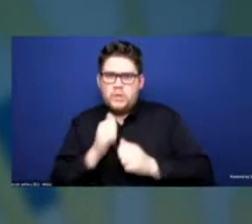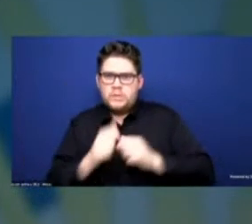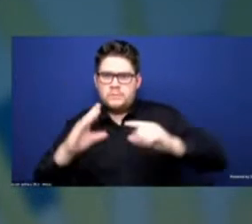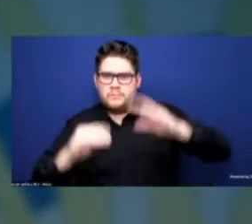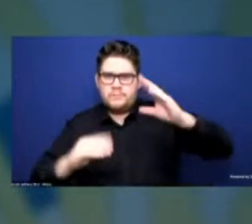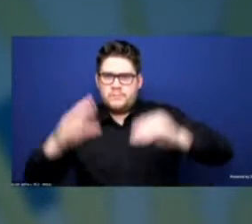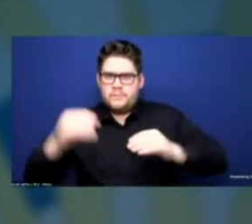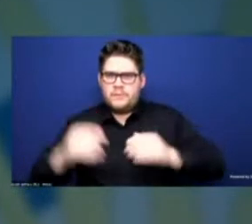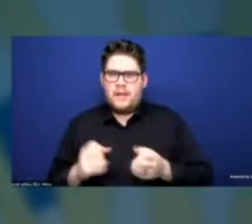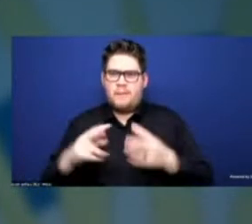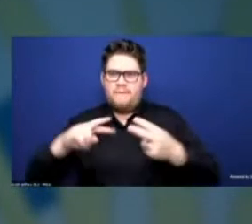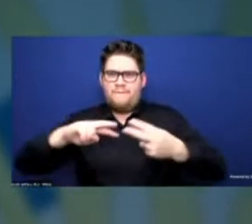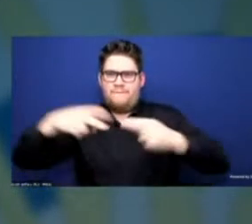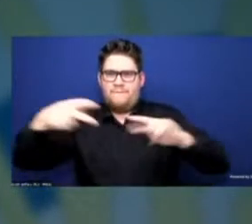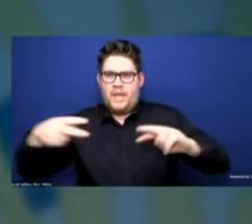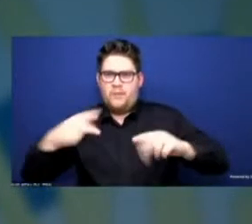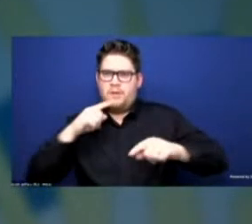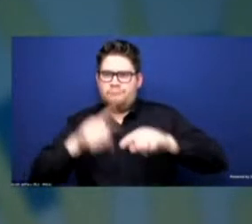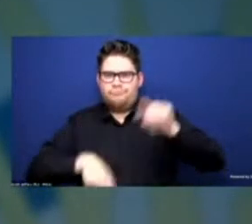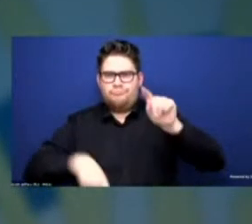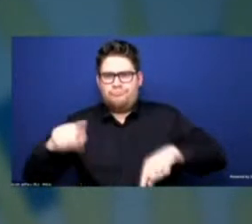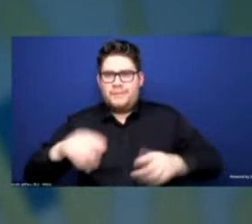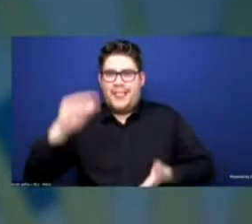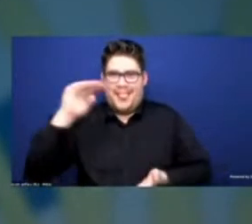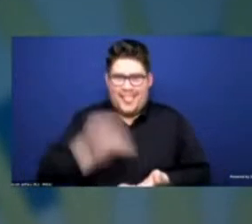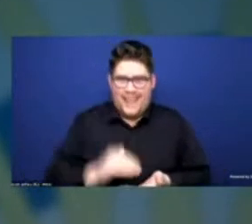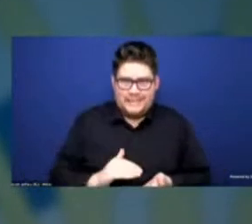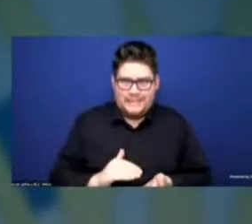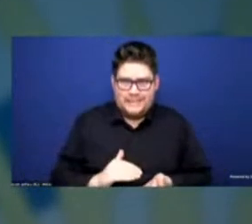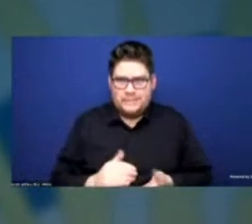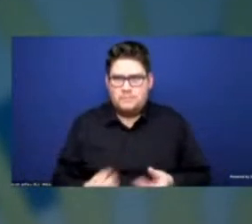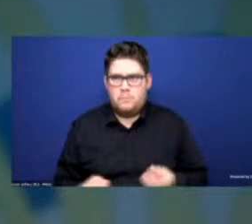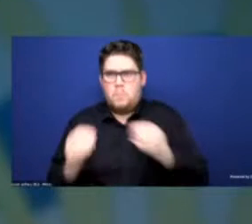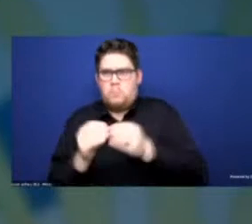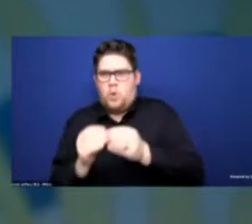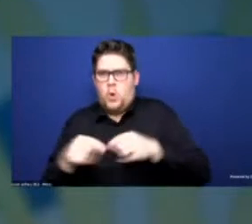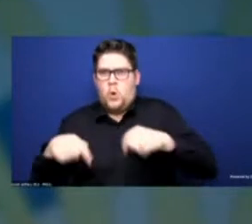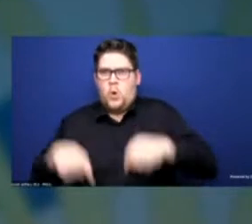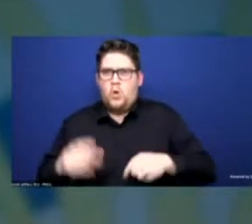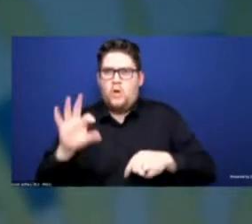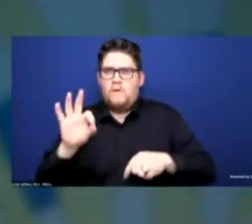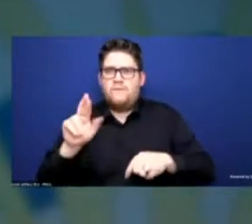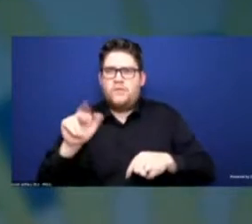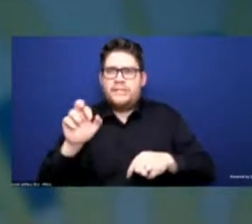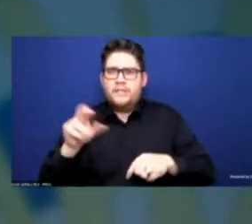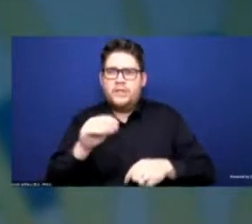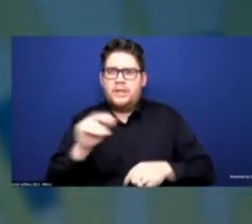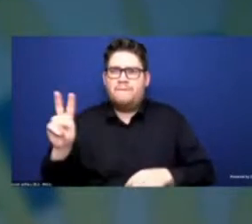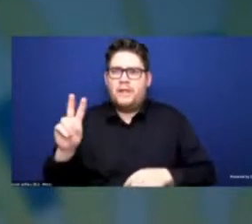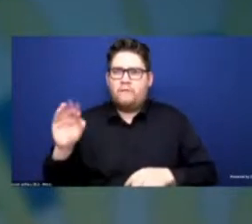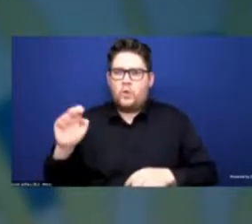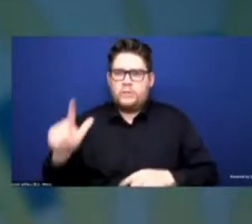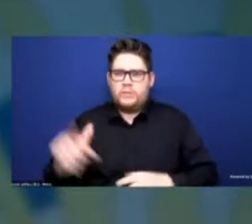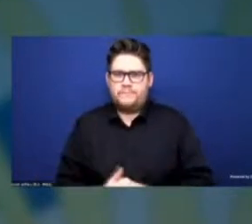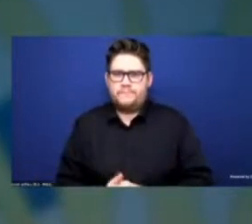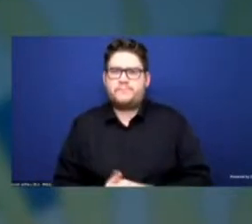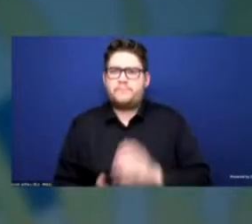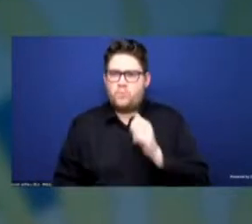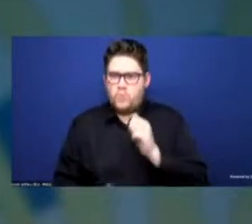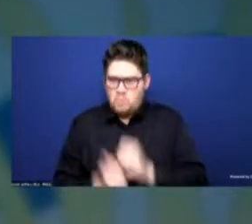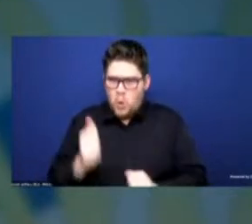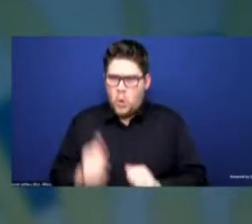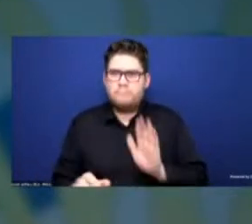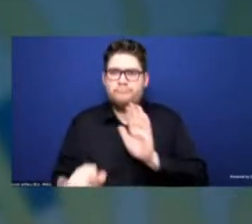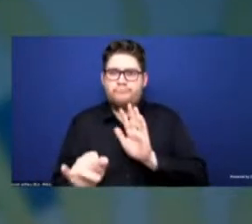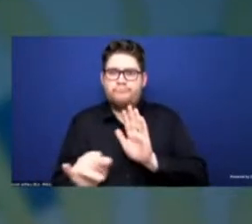much less, and it is varied primarily the B117. So this is the information that we are going to be